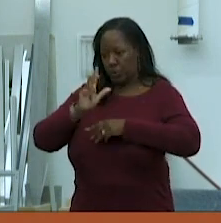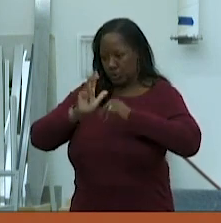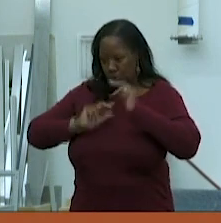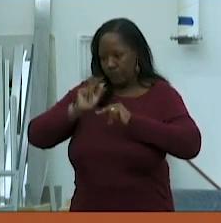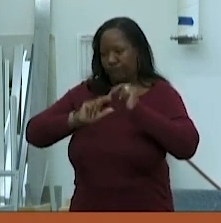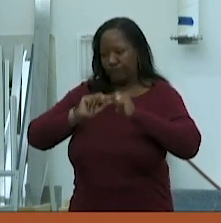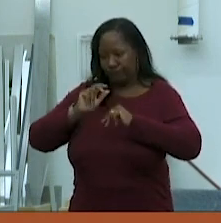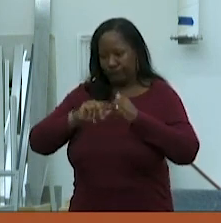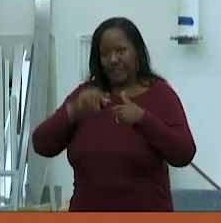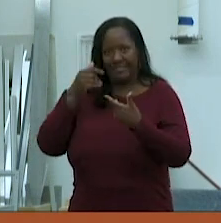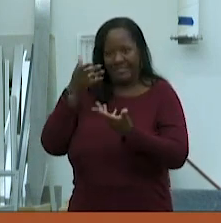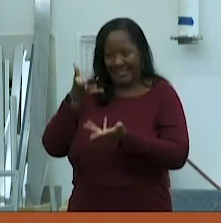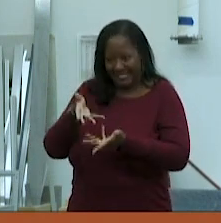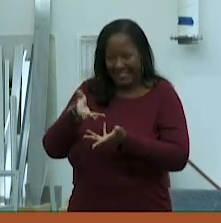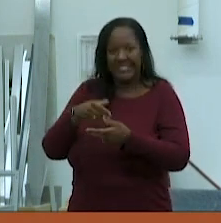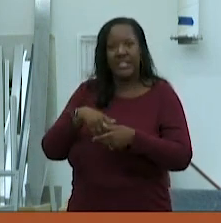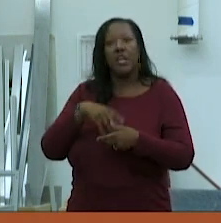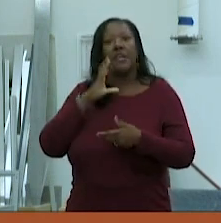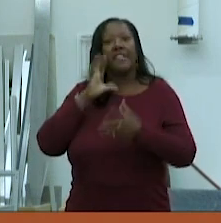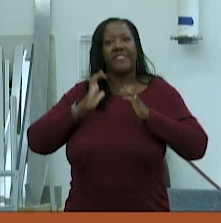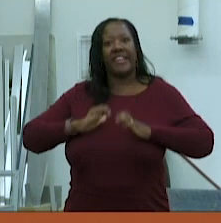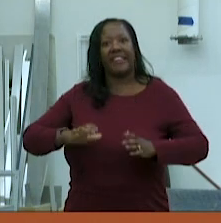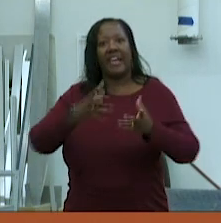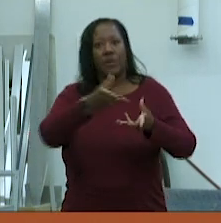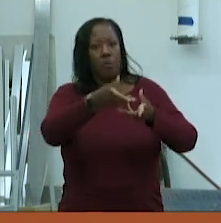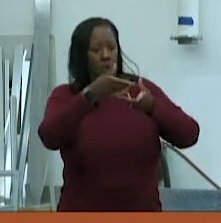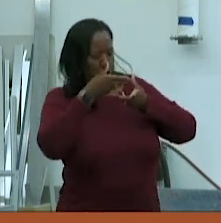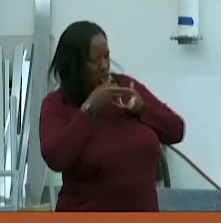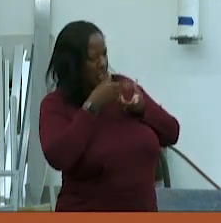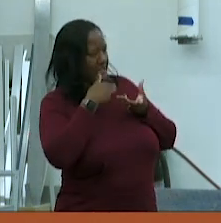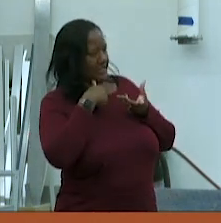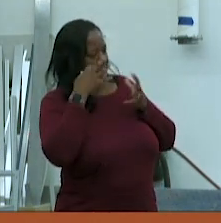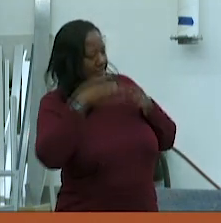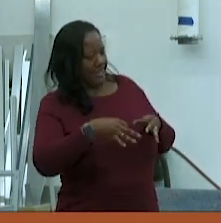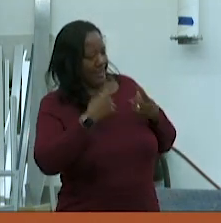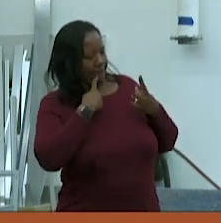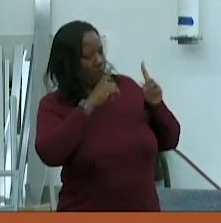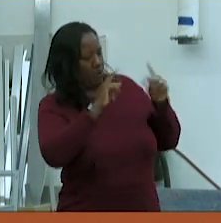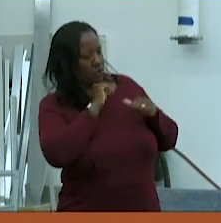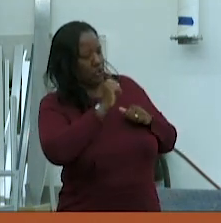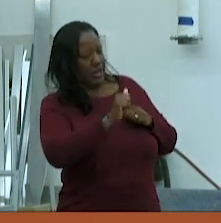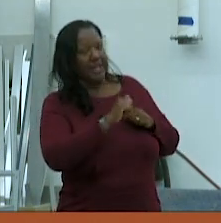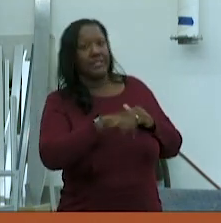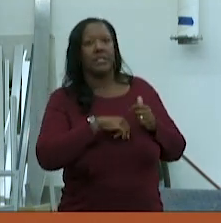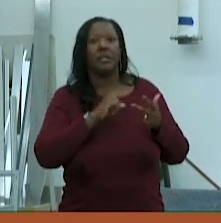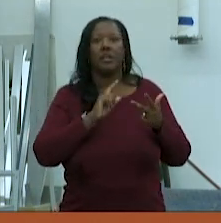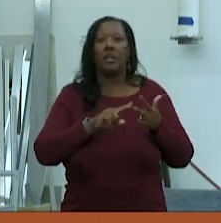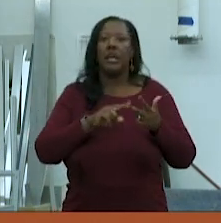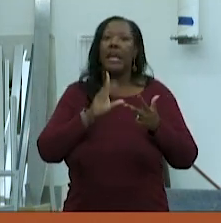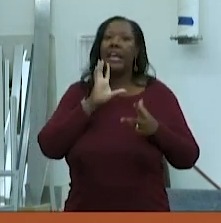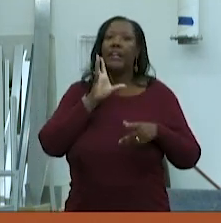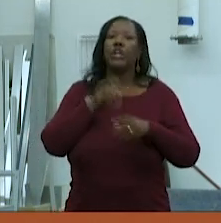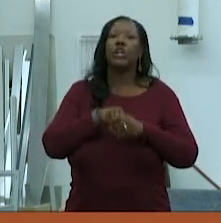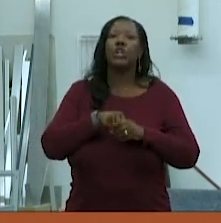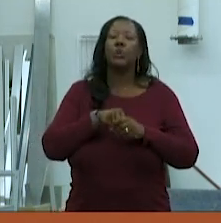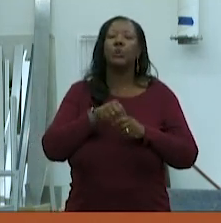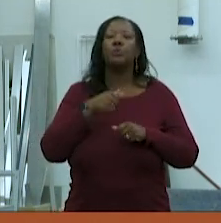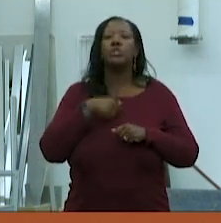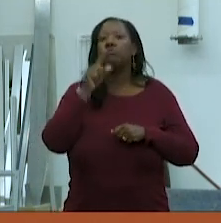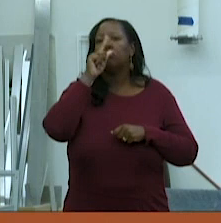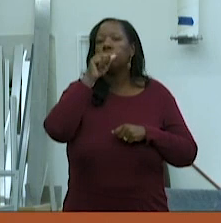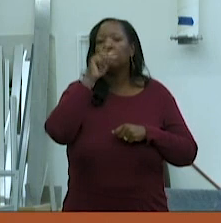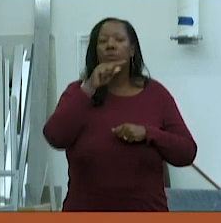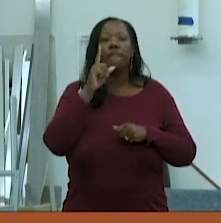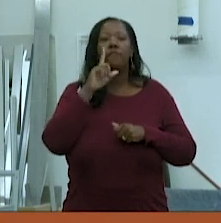the client, the audience can look at and decide, you know, what works, what doesn't work about this. But it's also like, it includes mock-ups. It could be something as simple as a